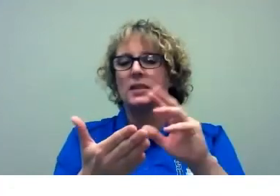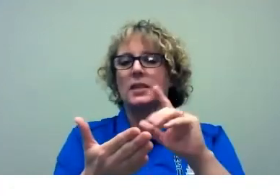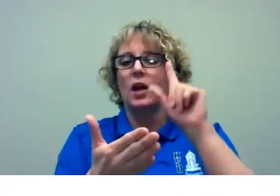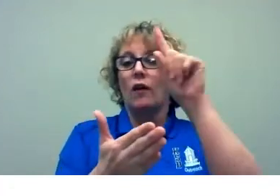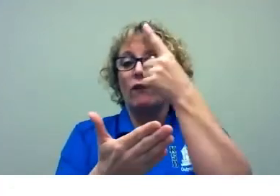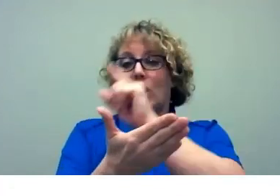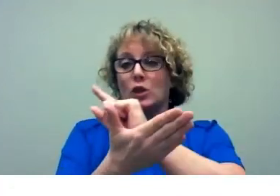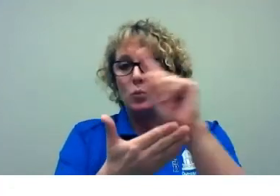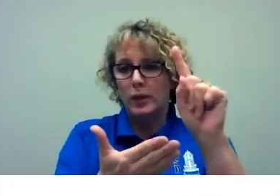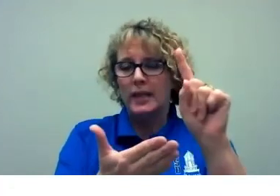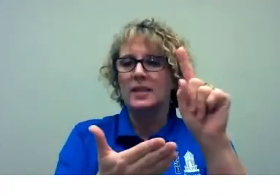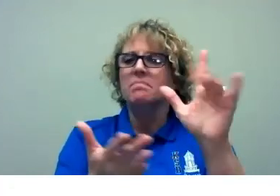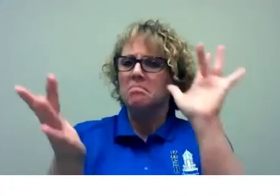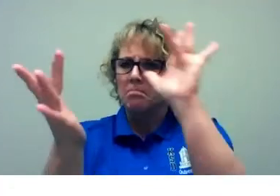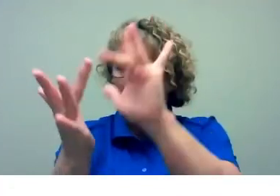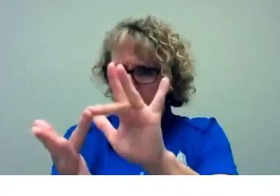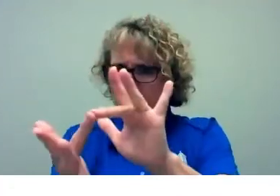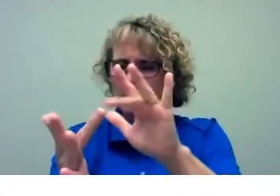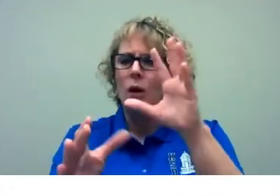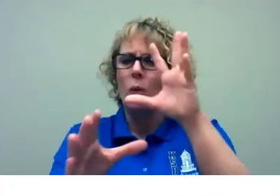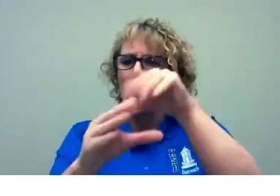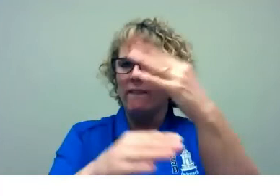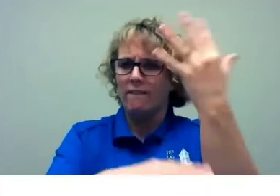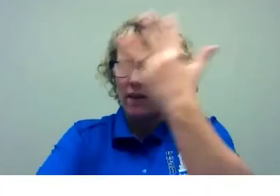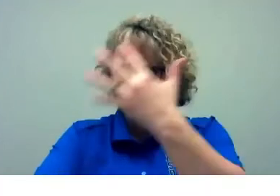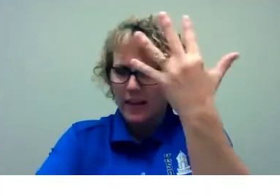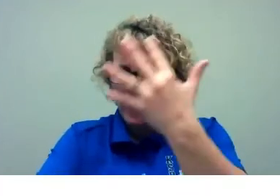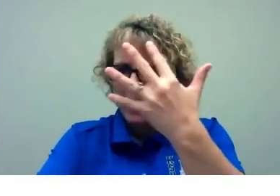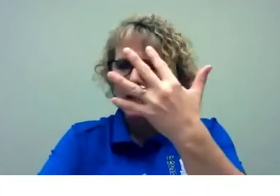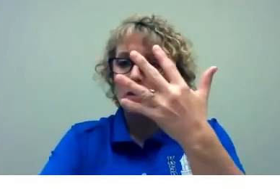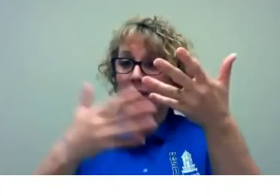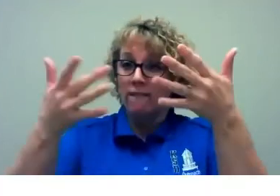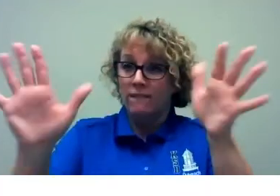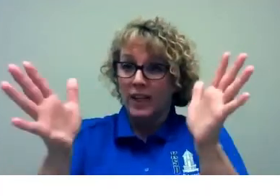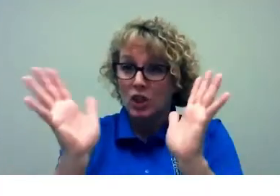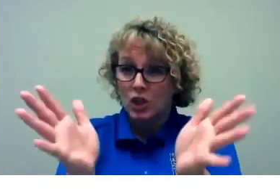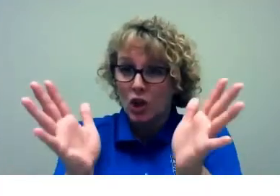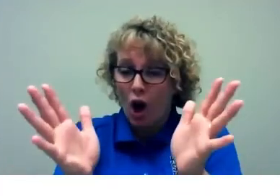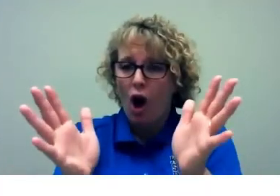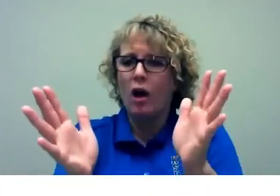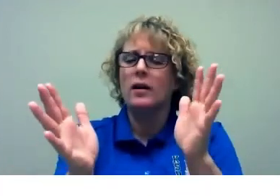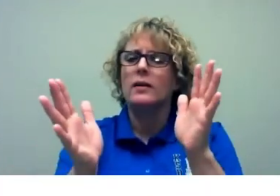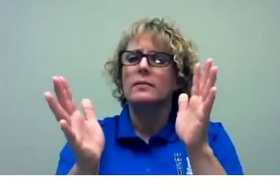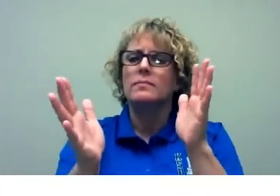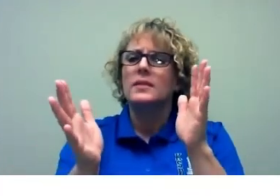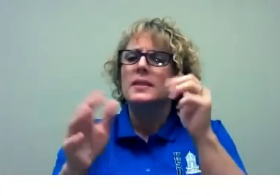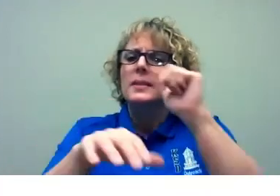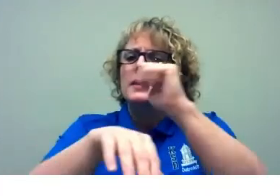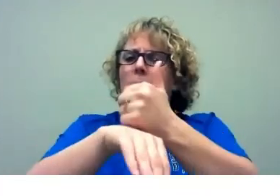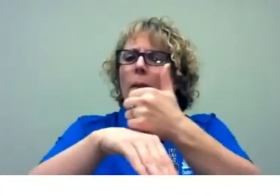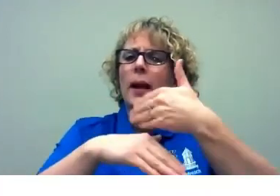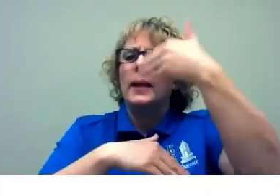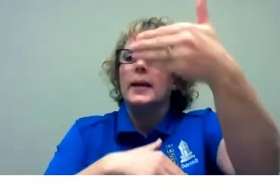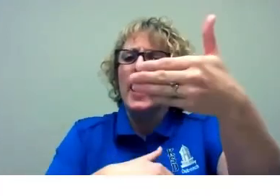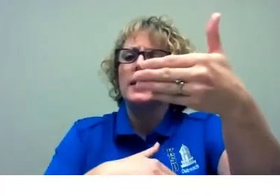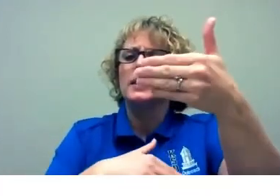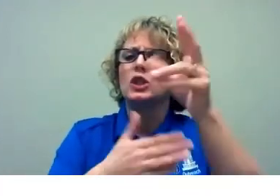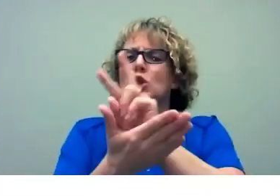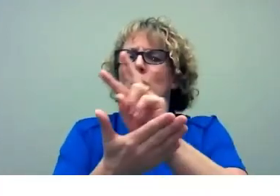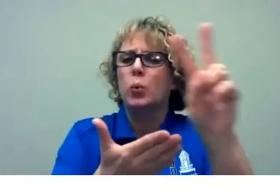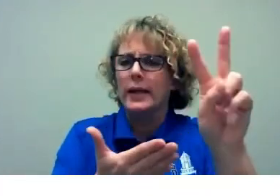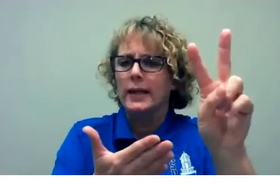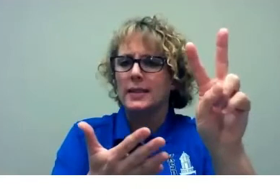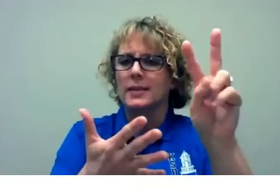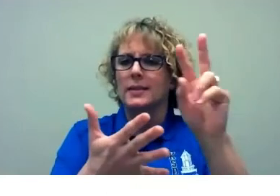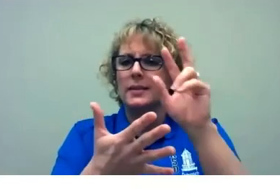And that for the deaf and hard of hearing, the details are a little bit different. Now, if we're talking in generals, it's a 6-week program. The